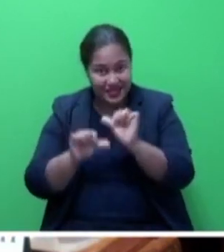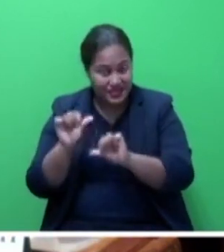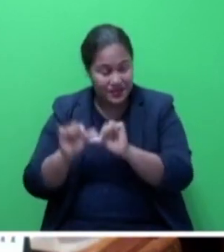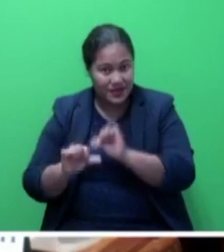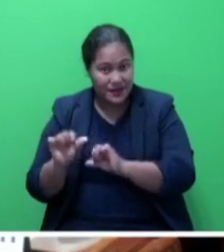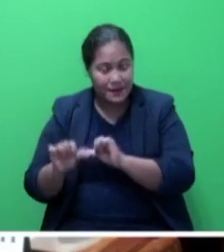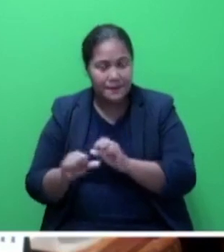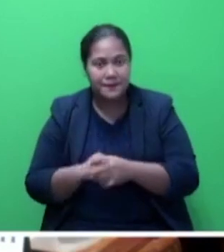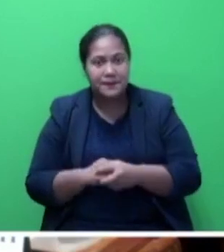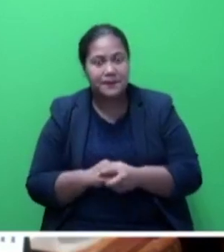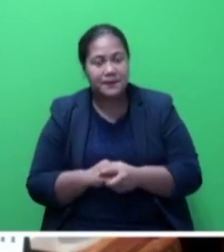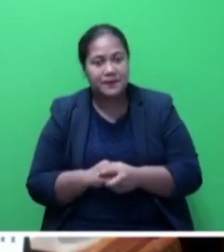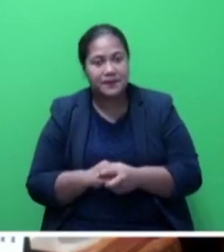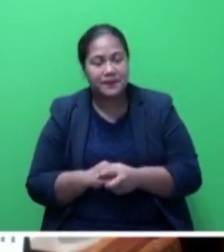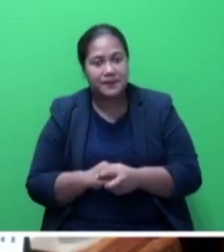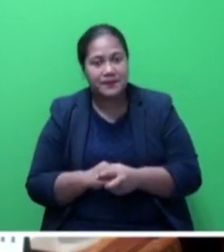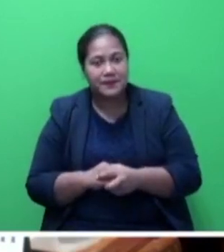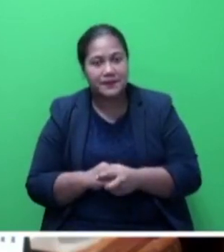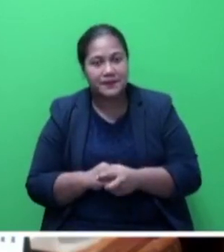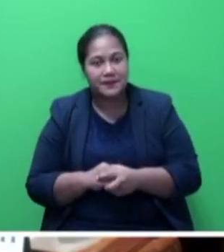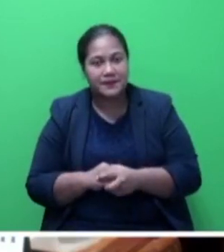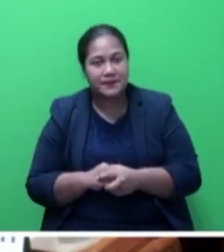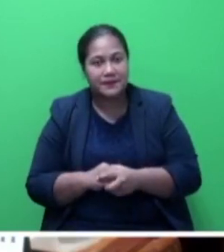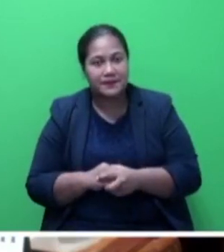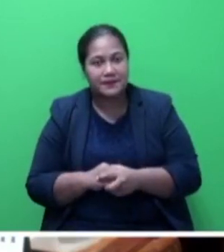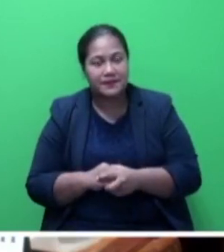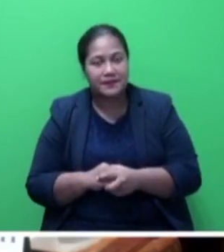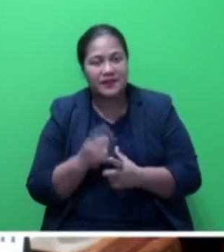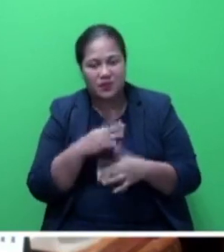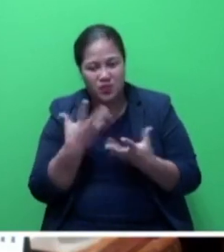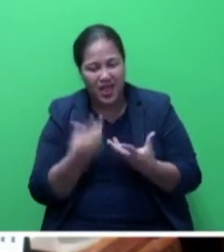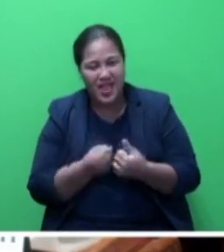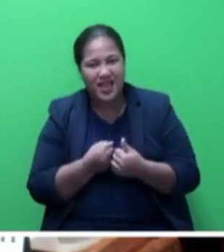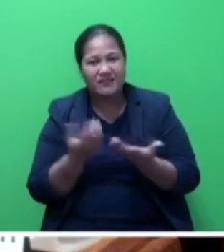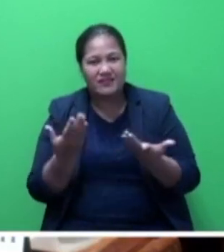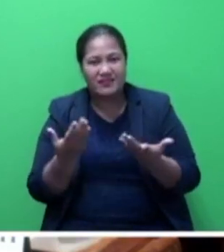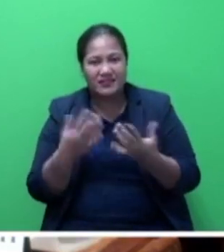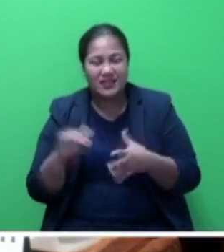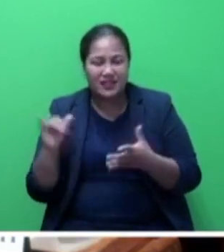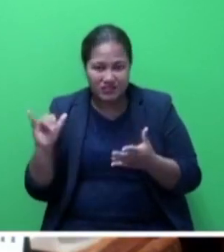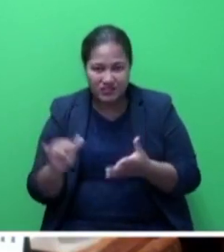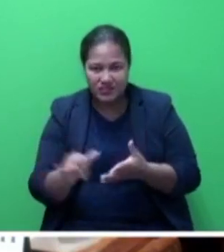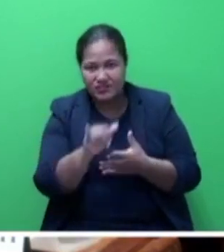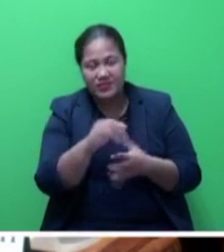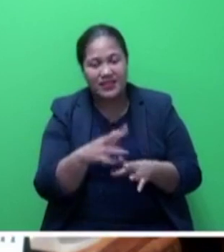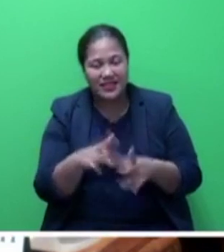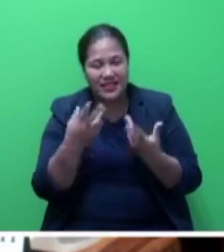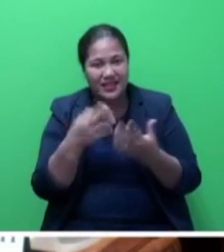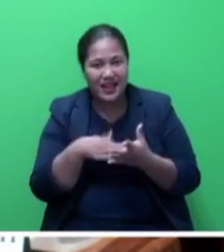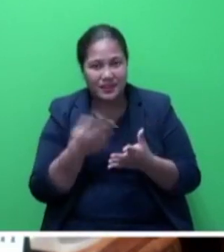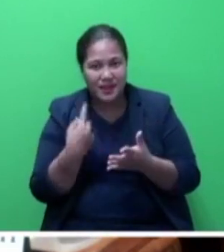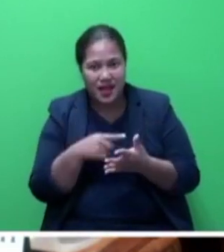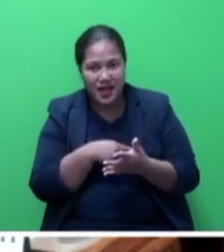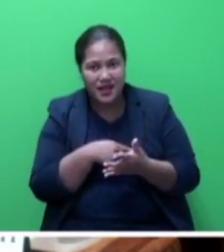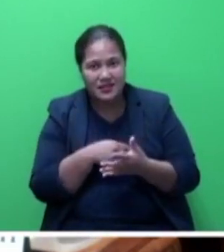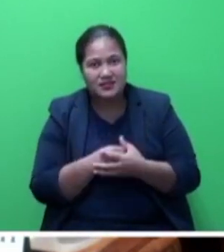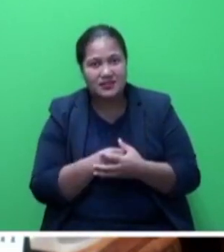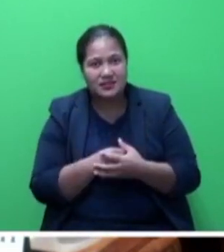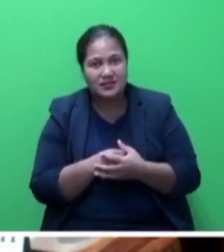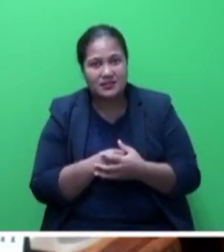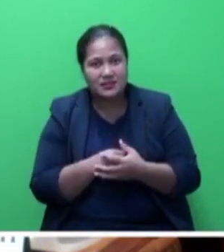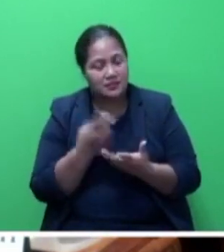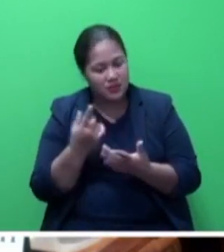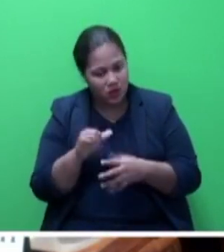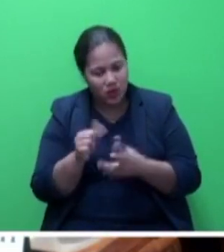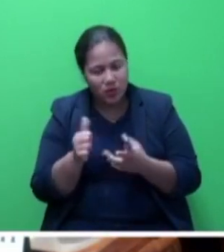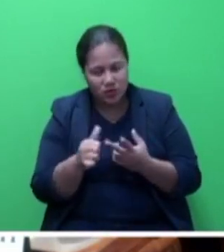all have fixed wing aircrafts that help us, or rotary wing aircrafts that help us in this